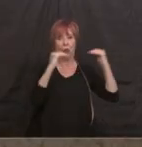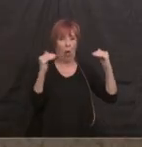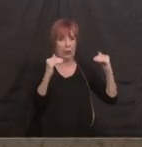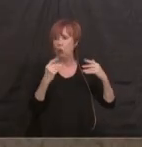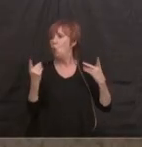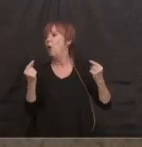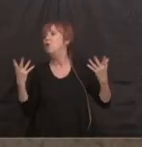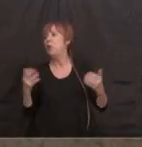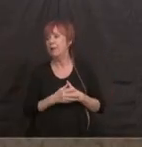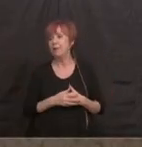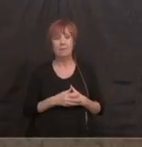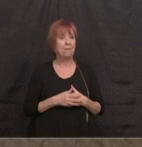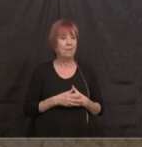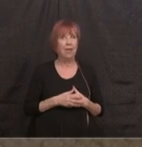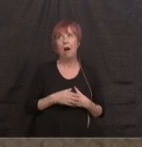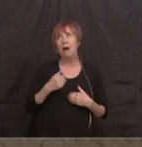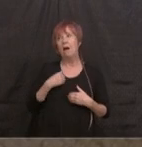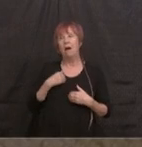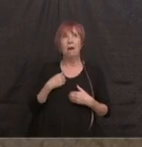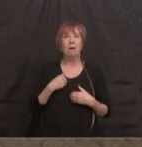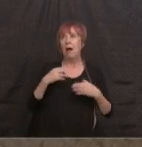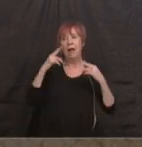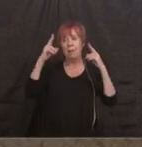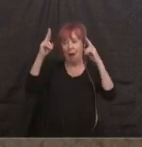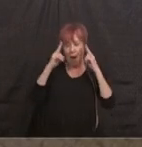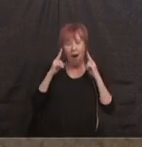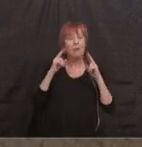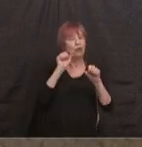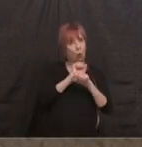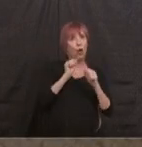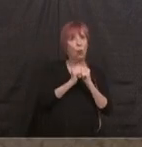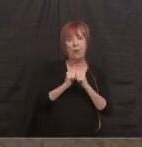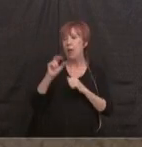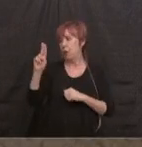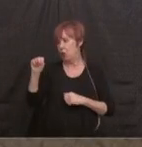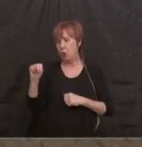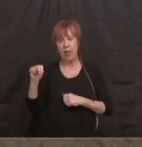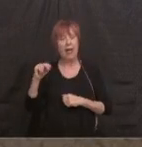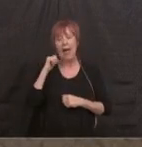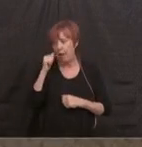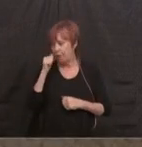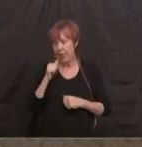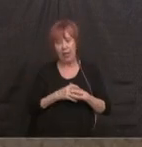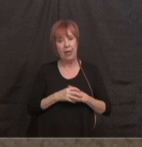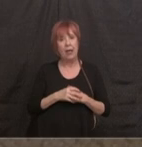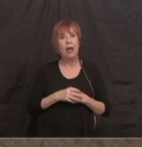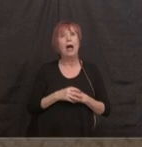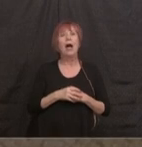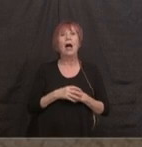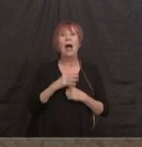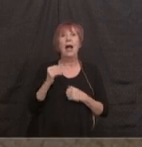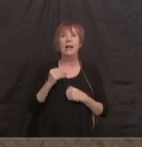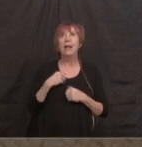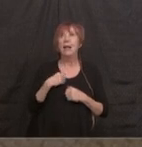It is a privilege to work with the United Nations and the UN every day. I think you're right. I'm pleased that the panelists here